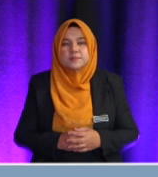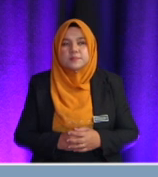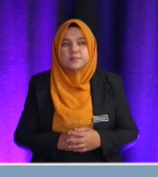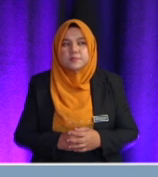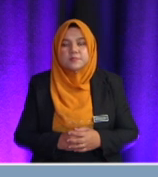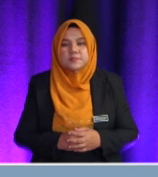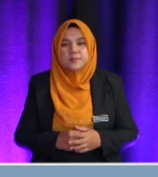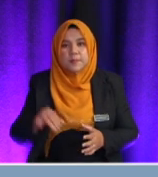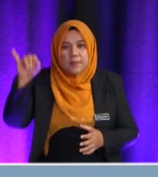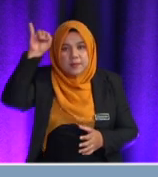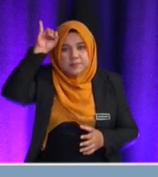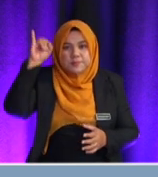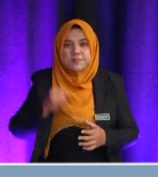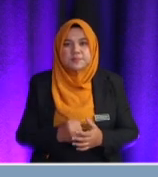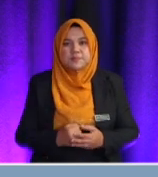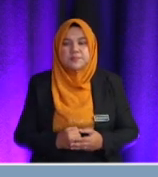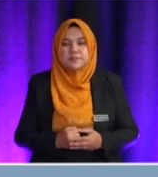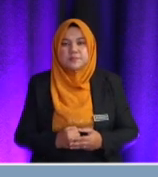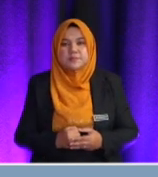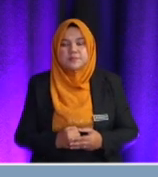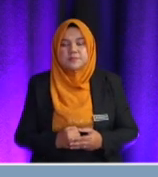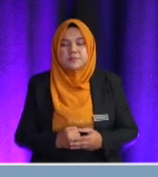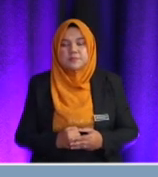Okay, Irfan, very fast. Okay,